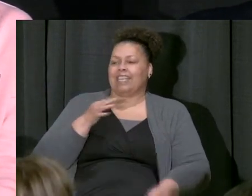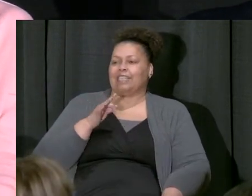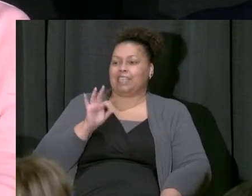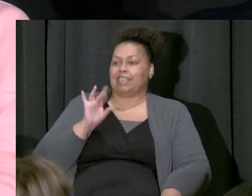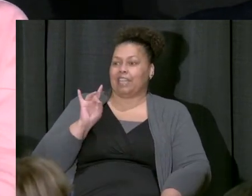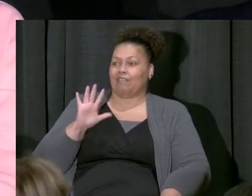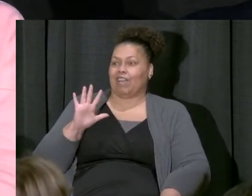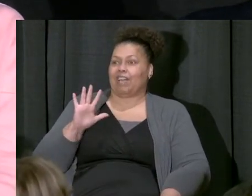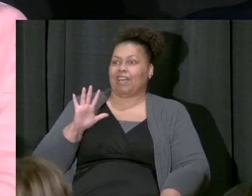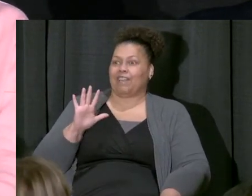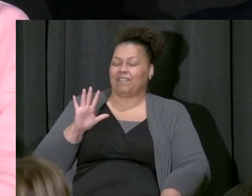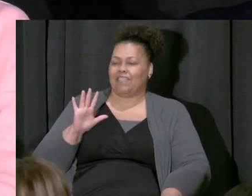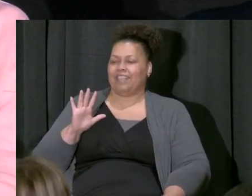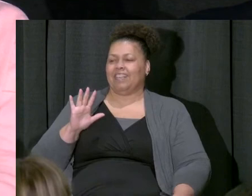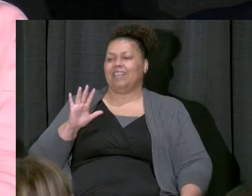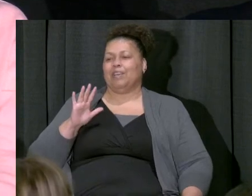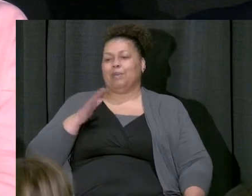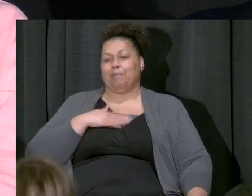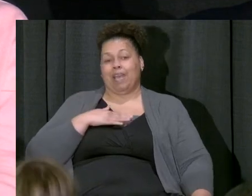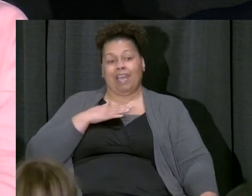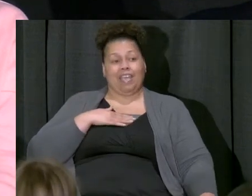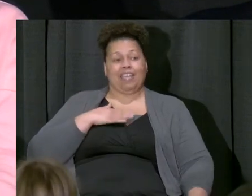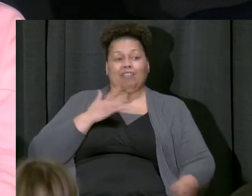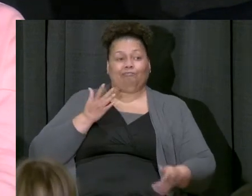1985. So my